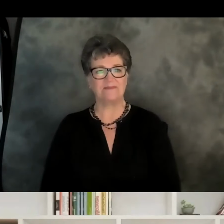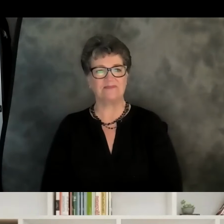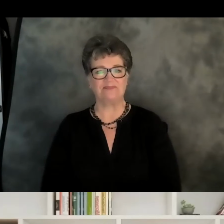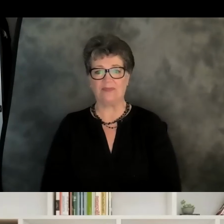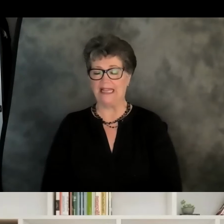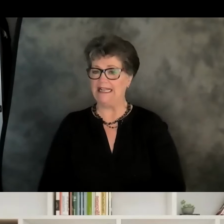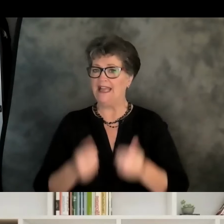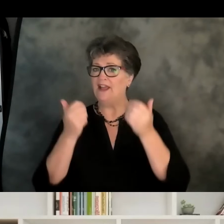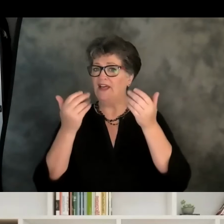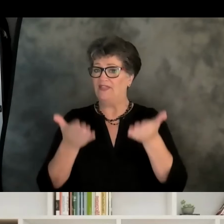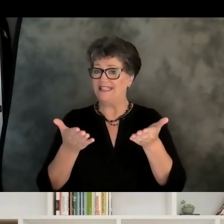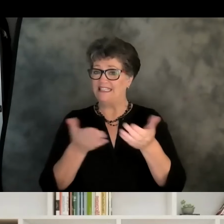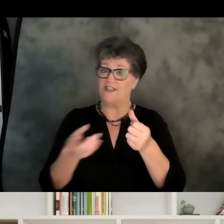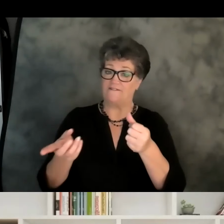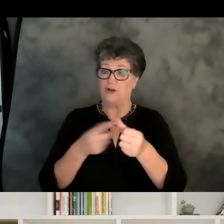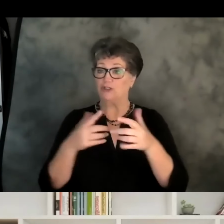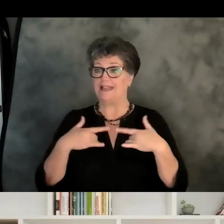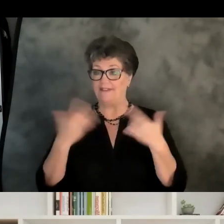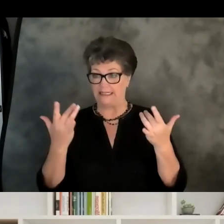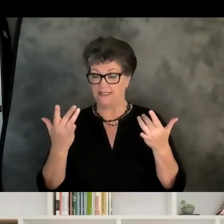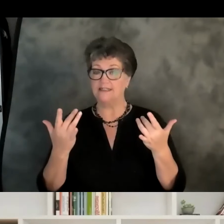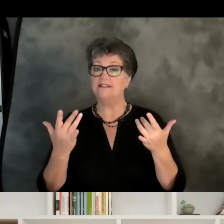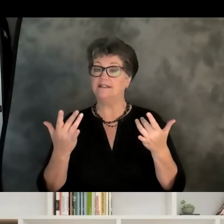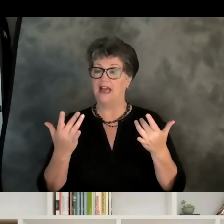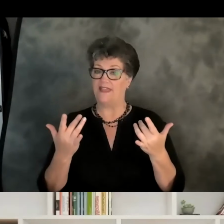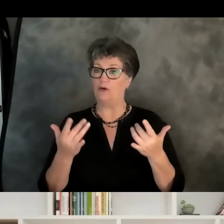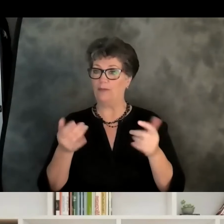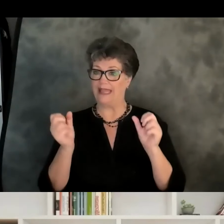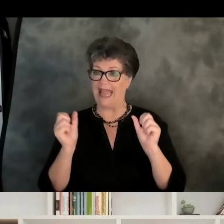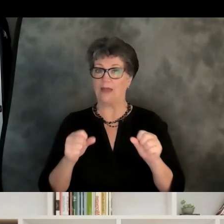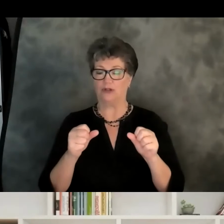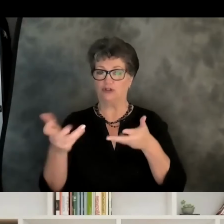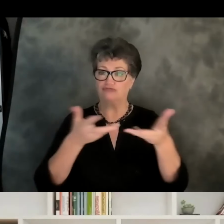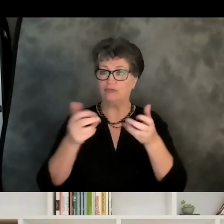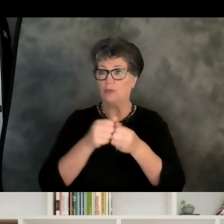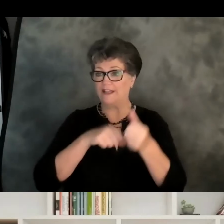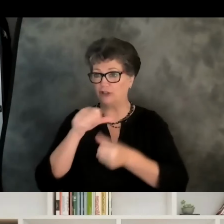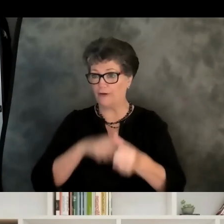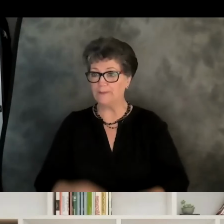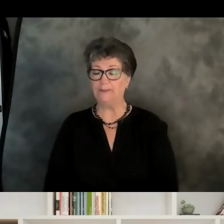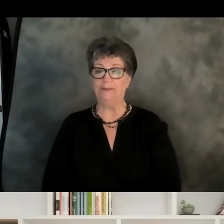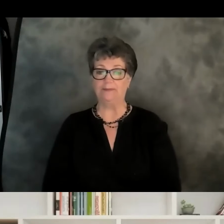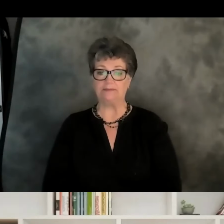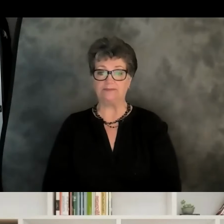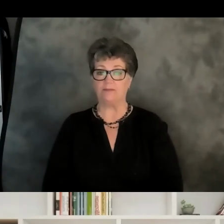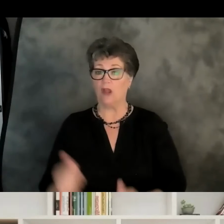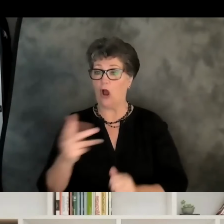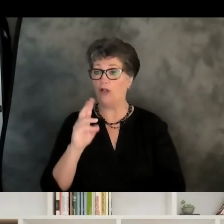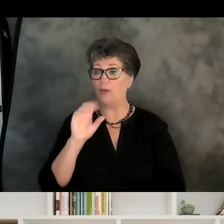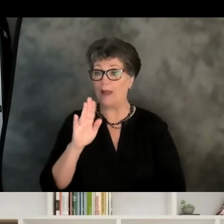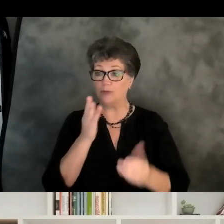This is the first event that we're having that we'll be able to engage with each other. All the web